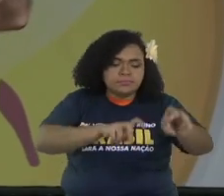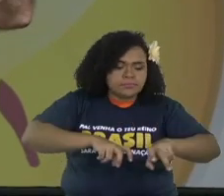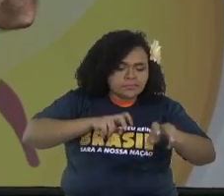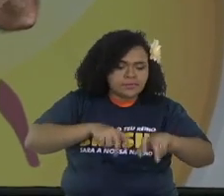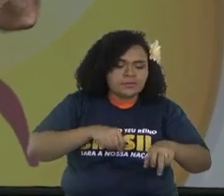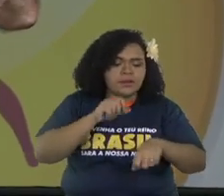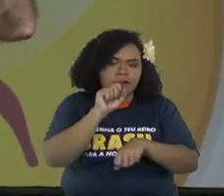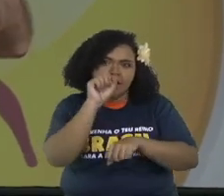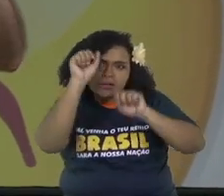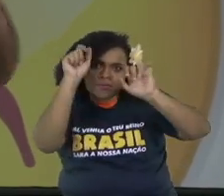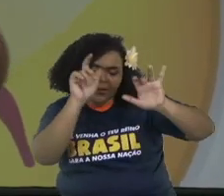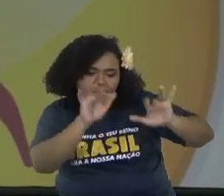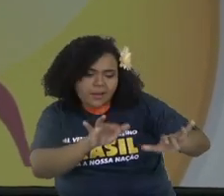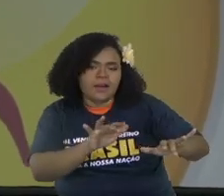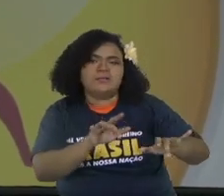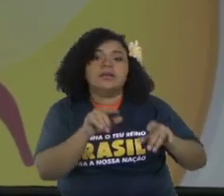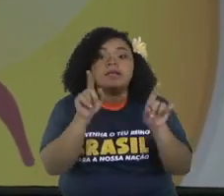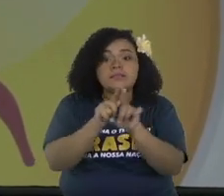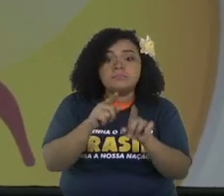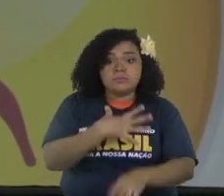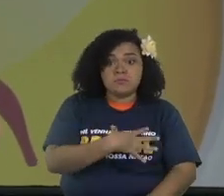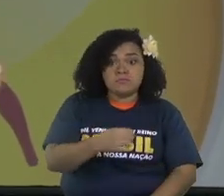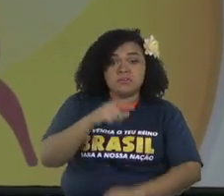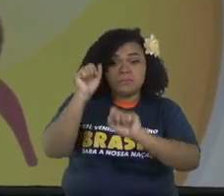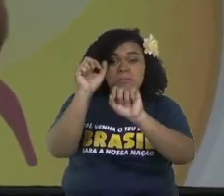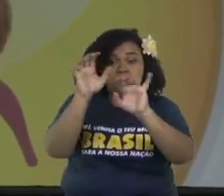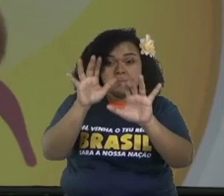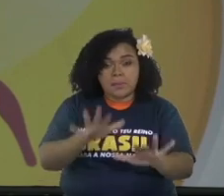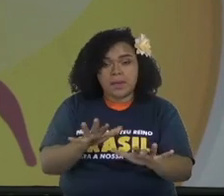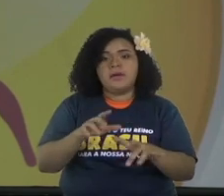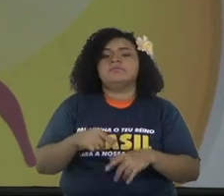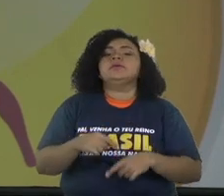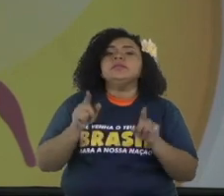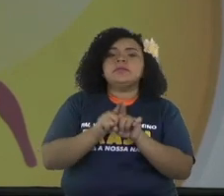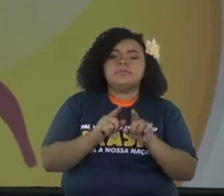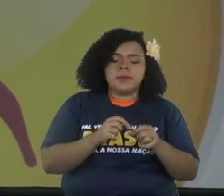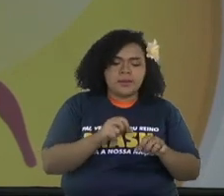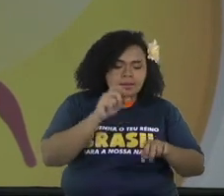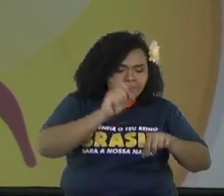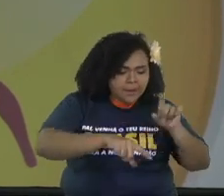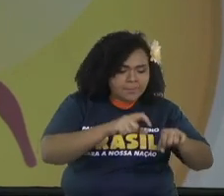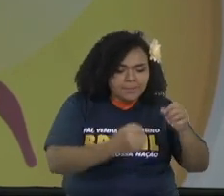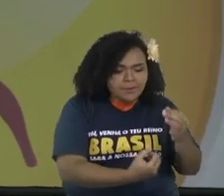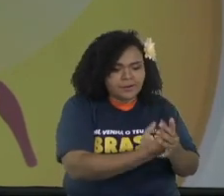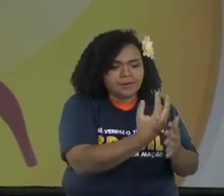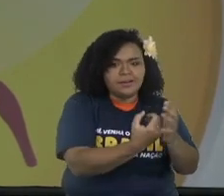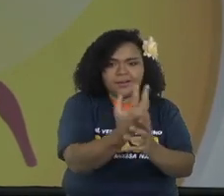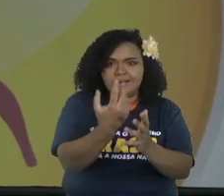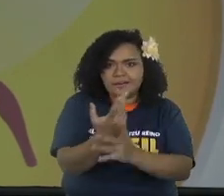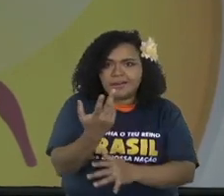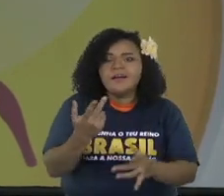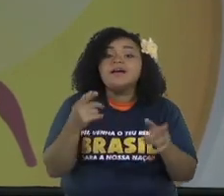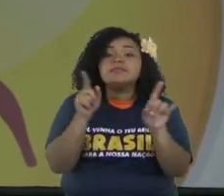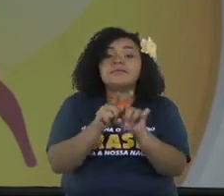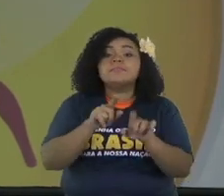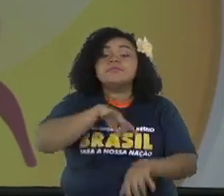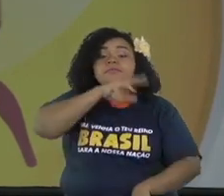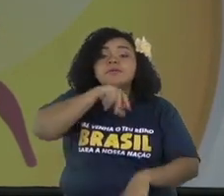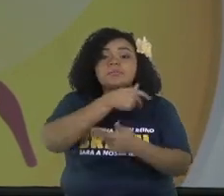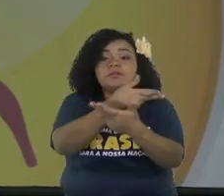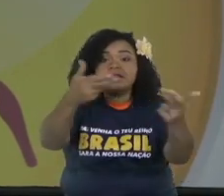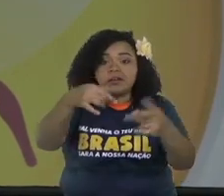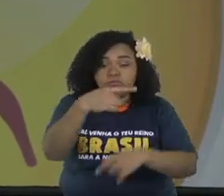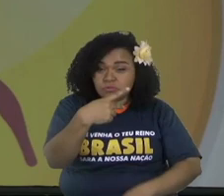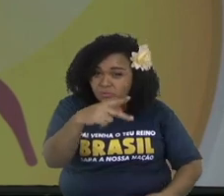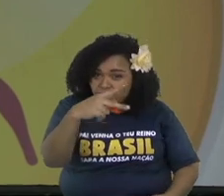shall be in the field blessed shall be the fruit of your womb as the fruit of your ground and the fruit of your cattle